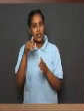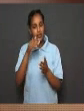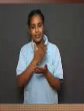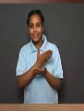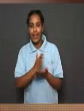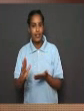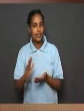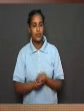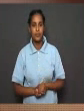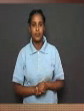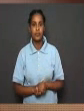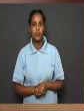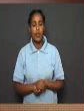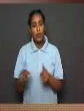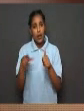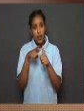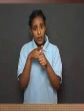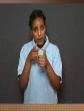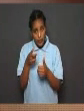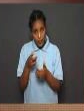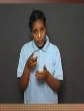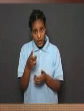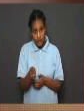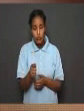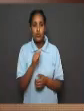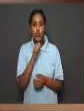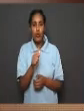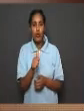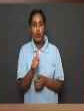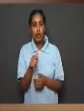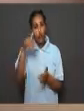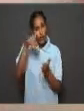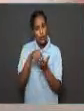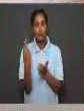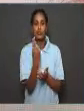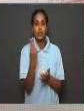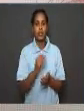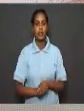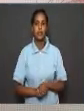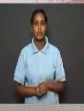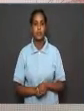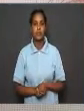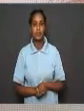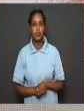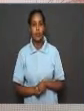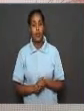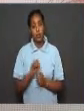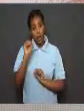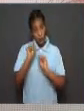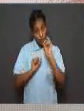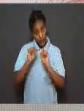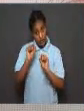discarded. Primary batteries are not reusable. By